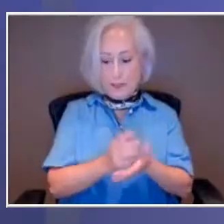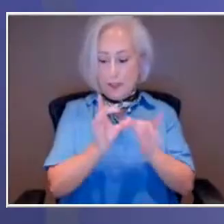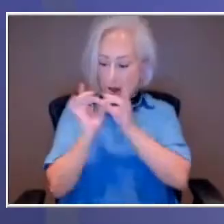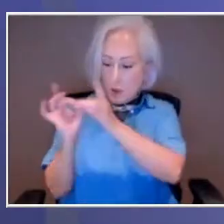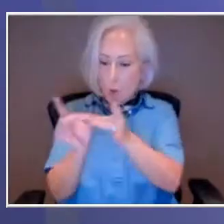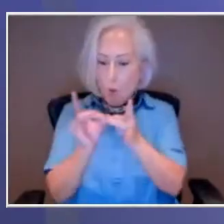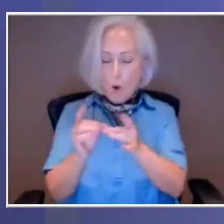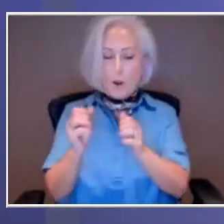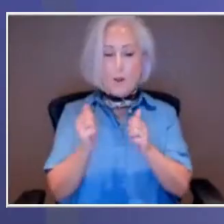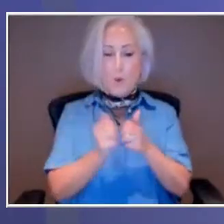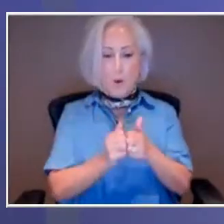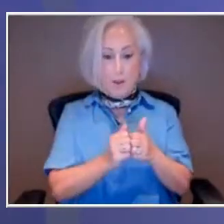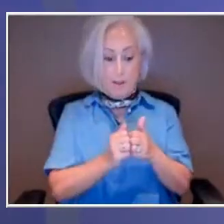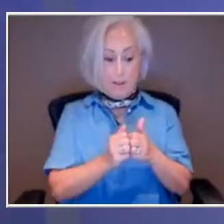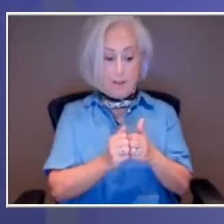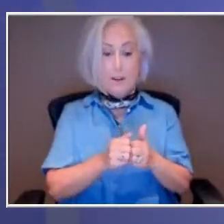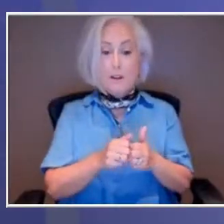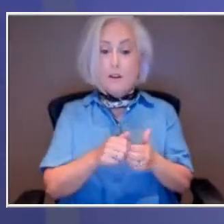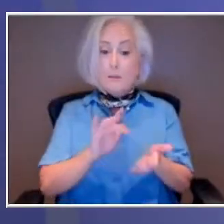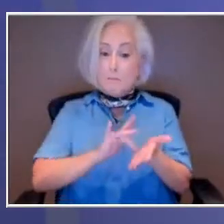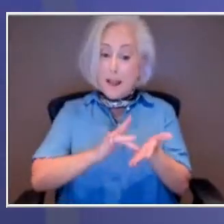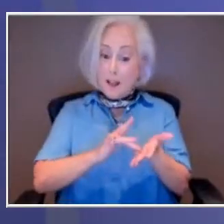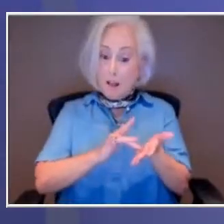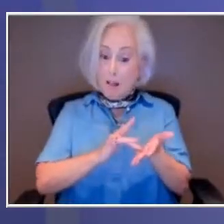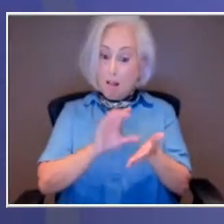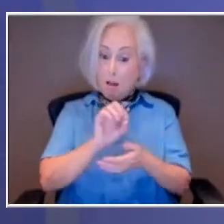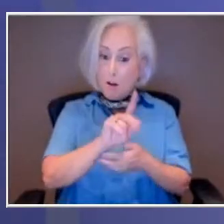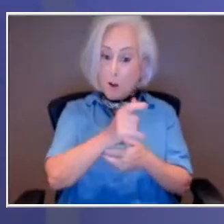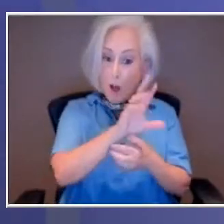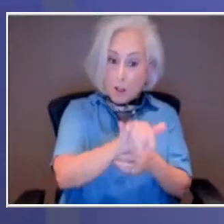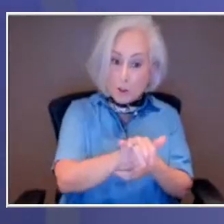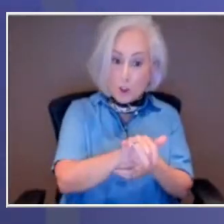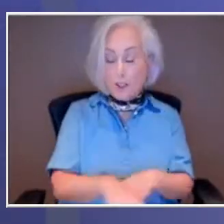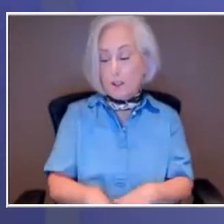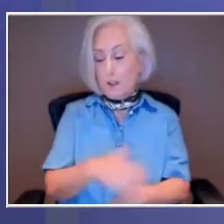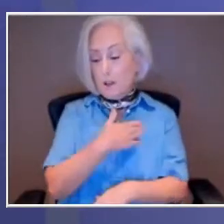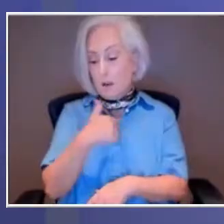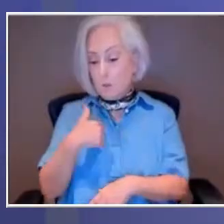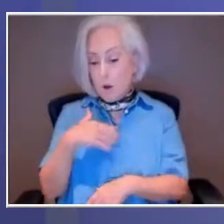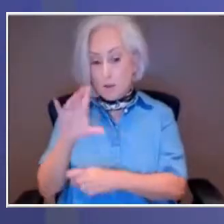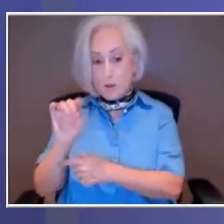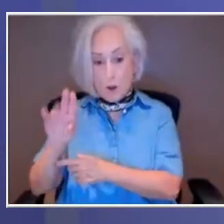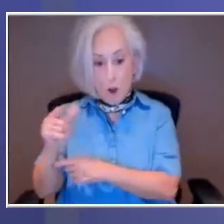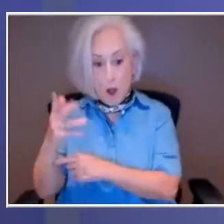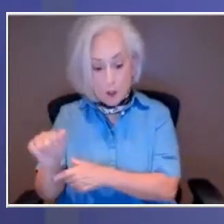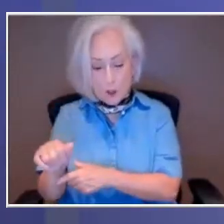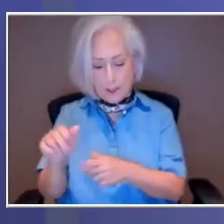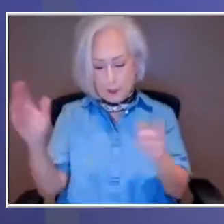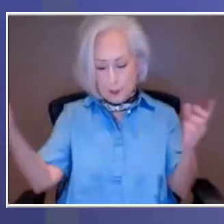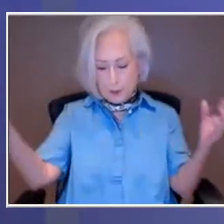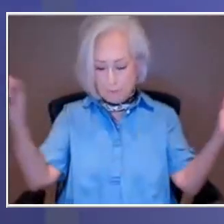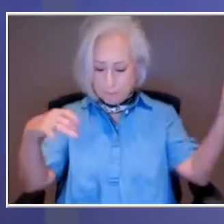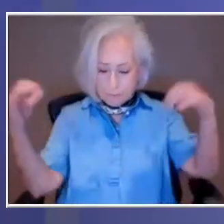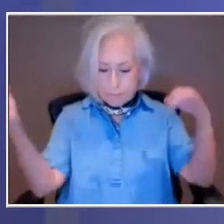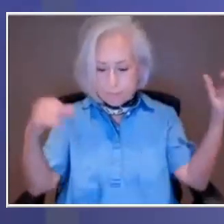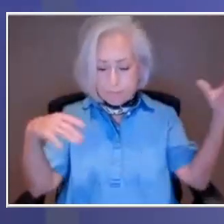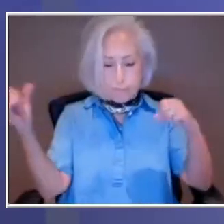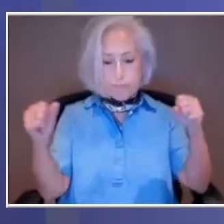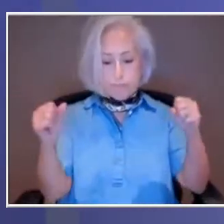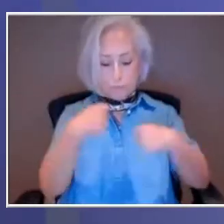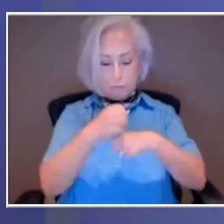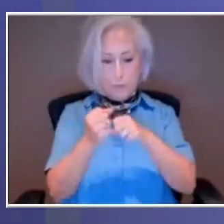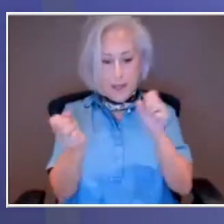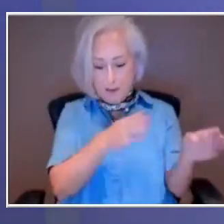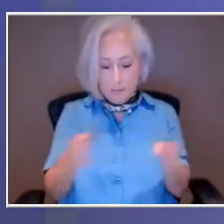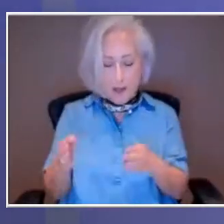medical oncology, coming together with a plan that, that meets their goals, as well as what